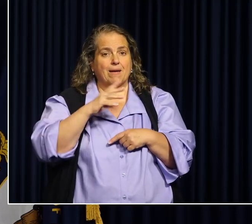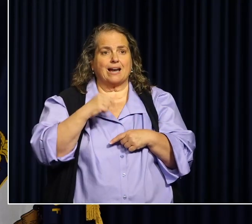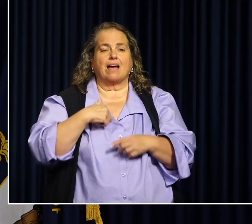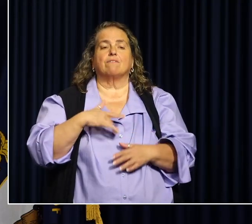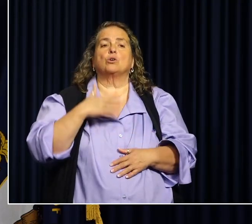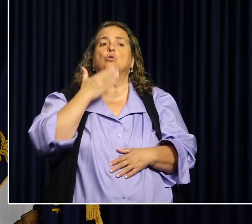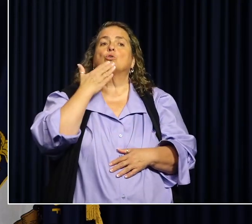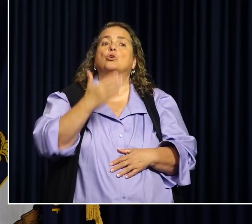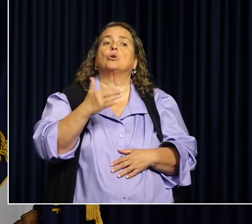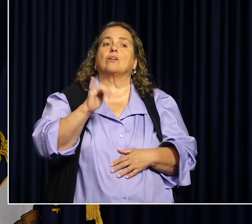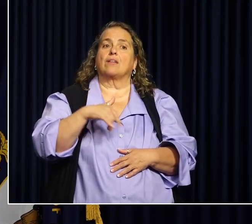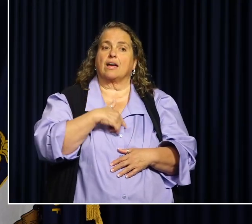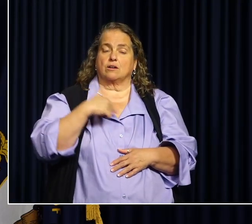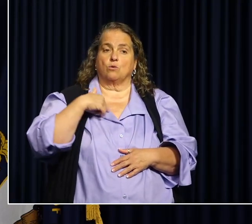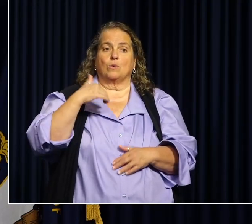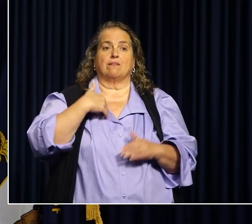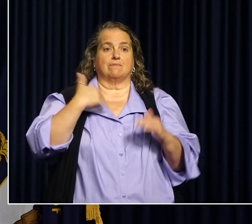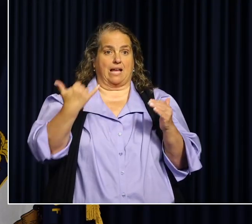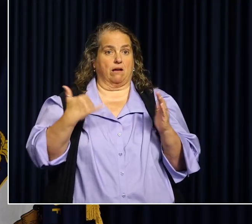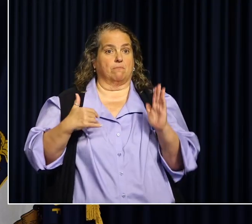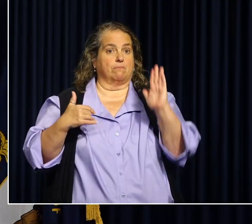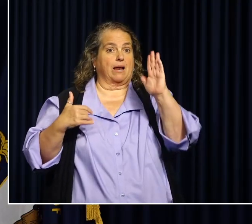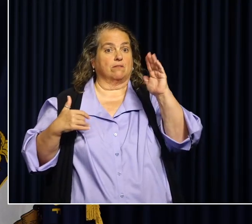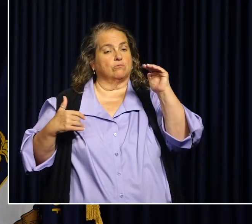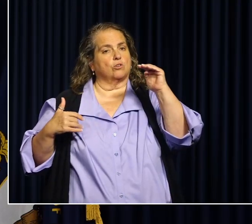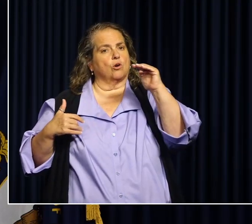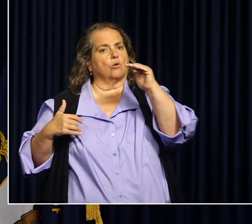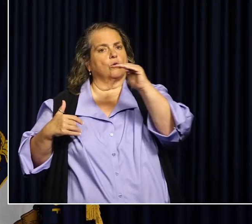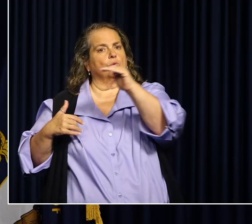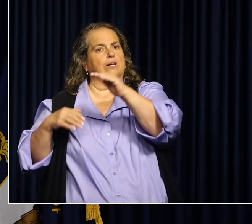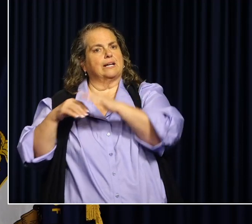feel good that we have plateaued in cases,